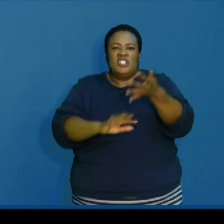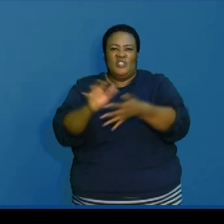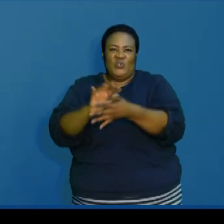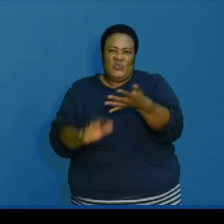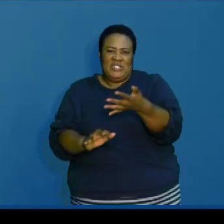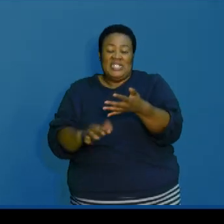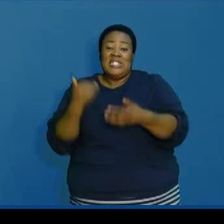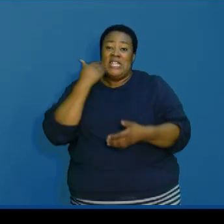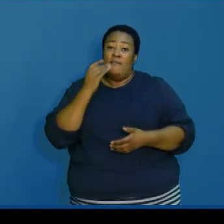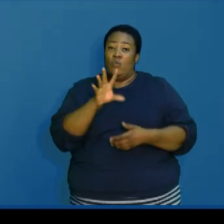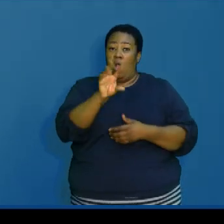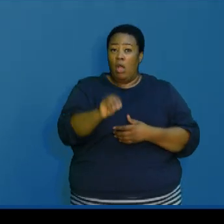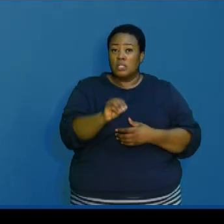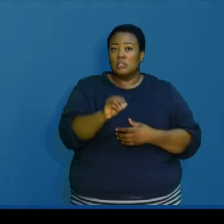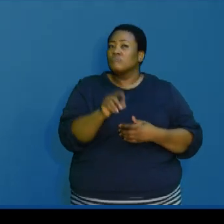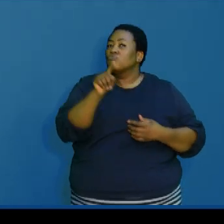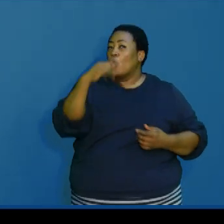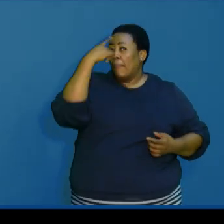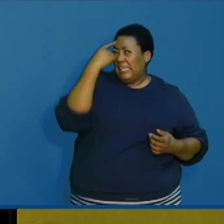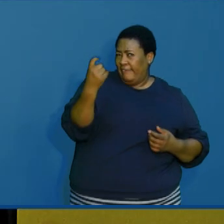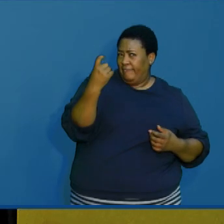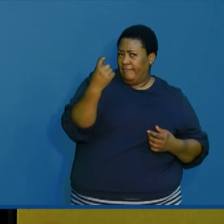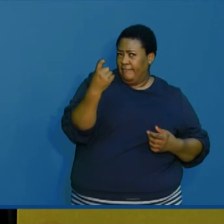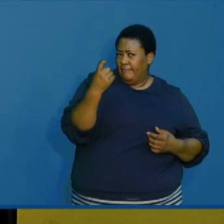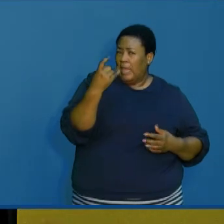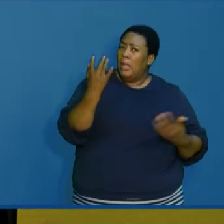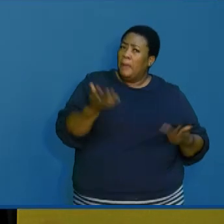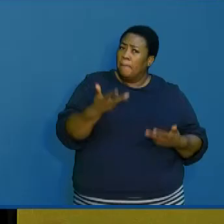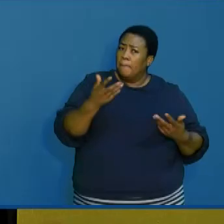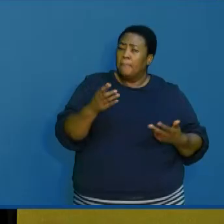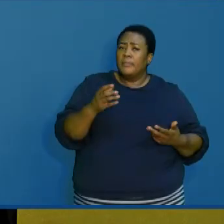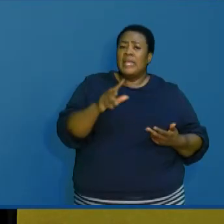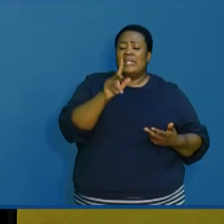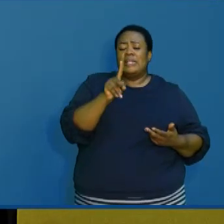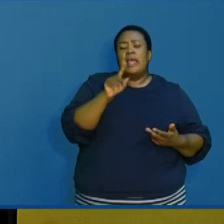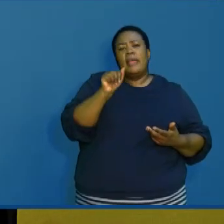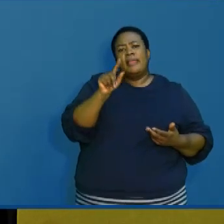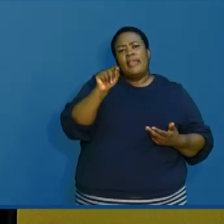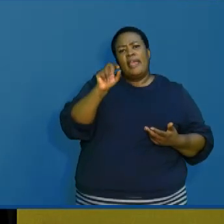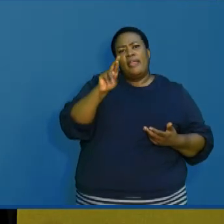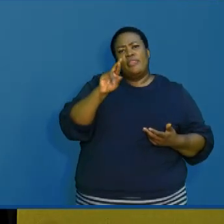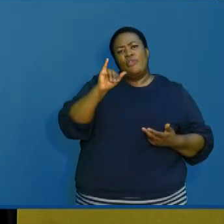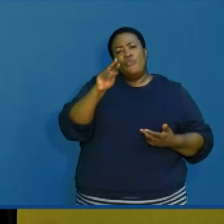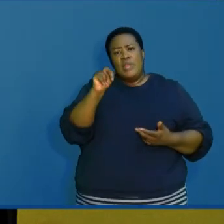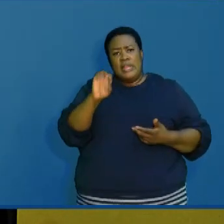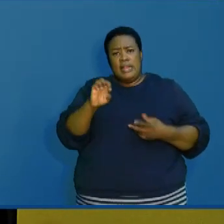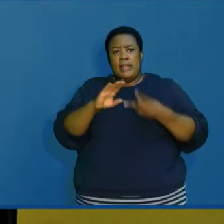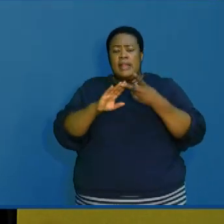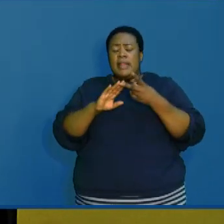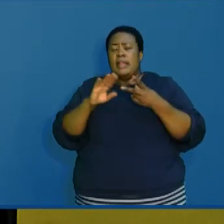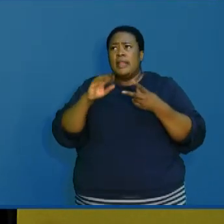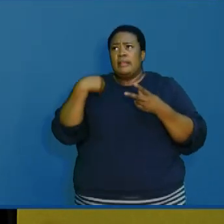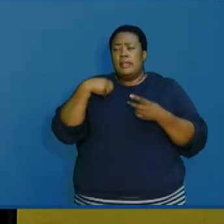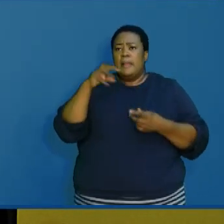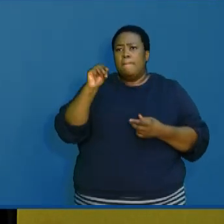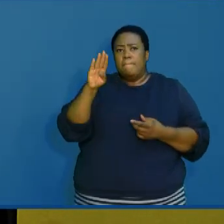are asked, do you believe that Catherine Mba, in one of the short stories, The